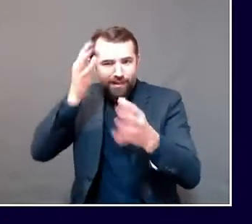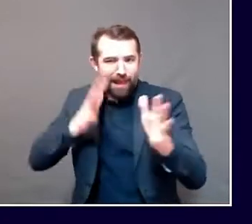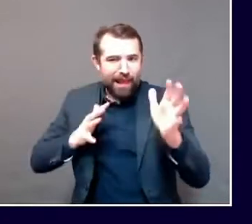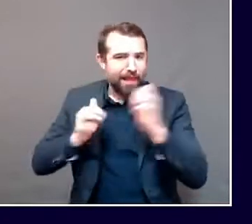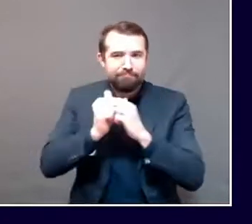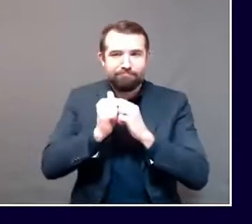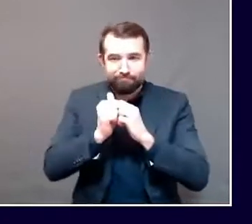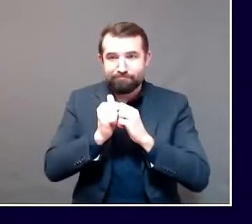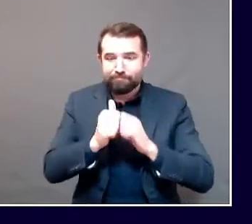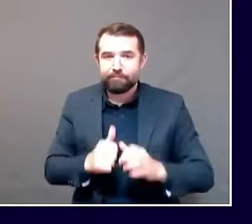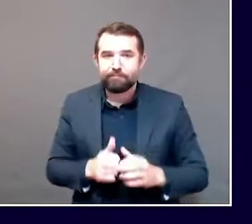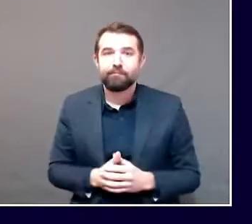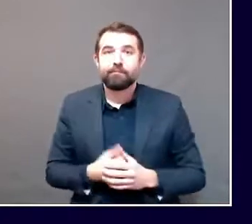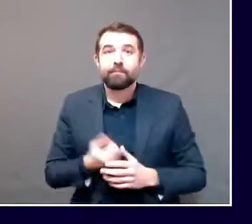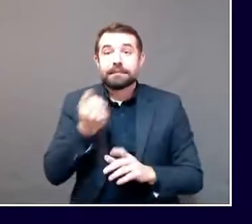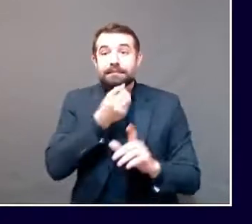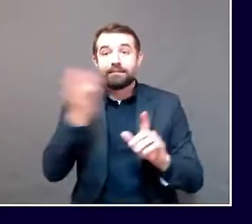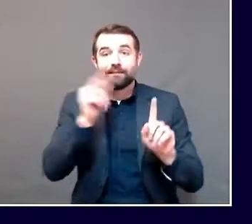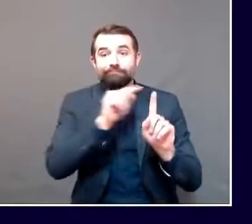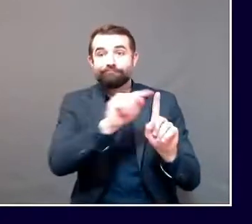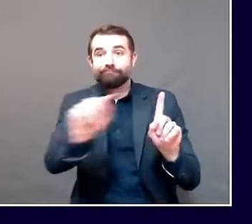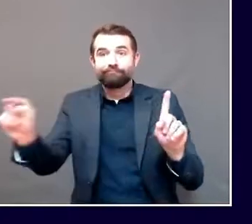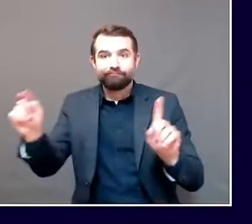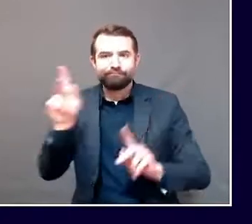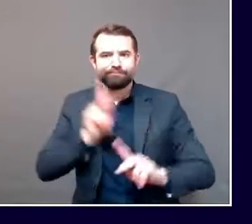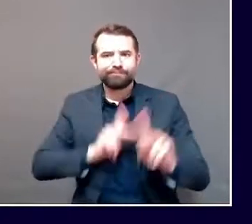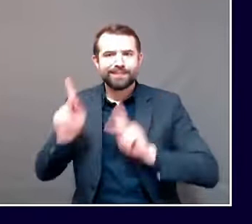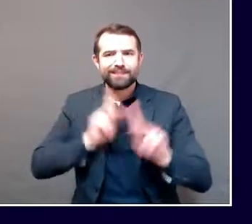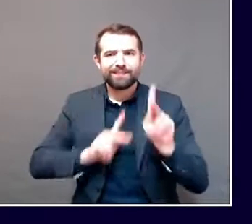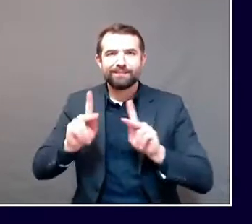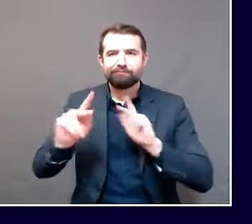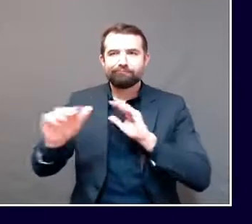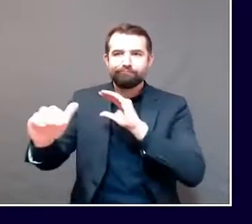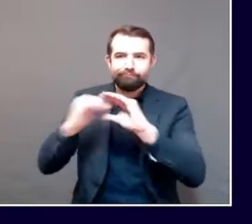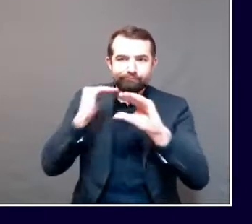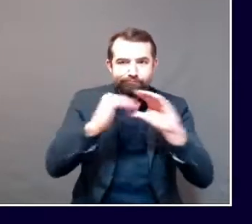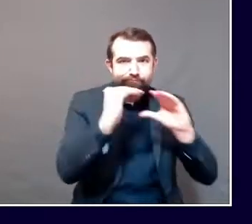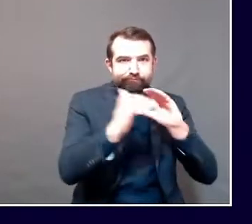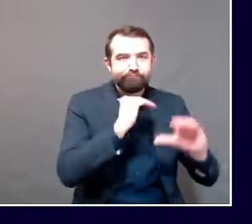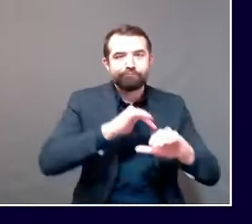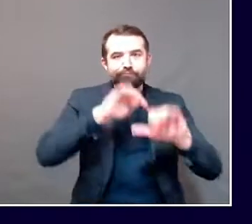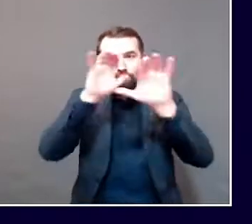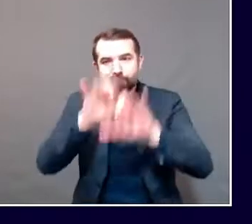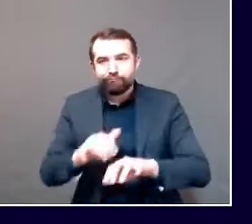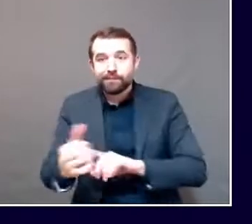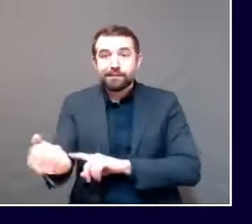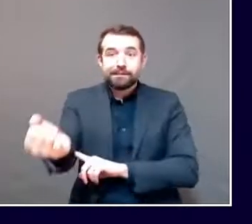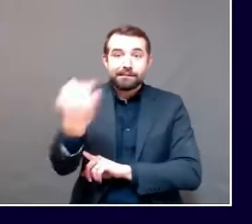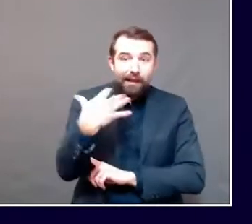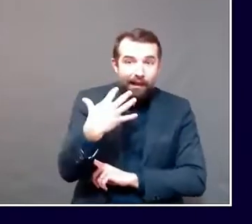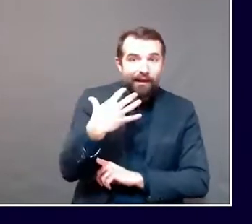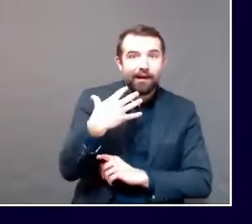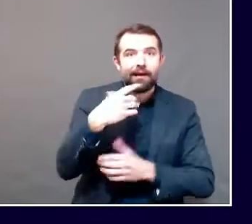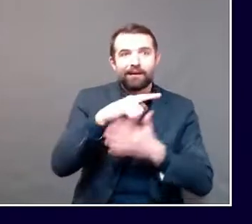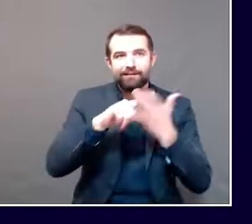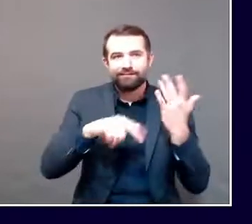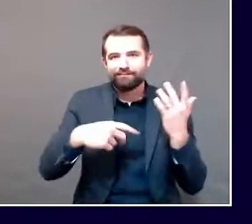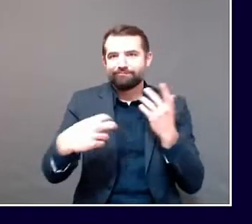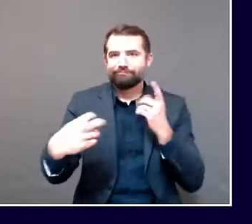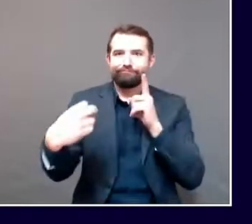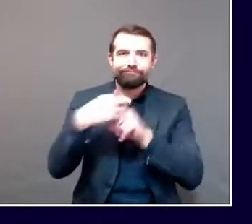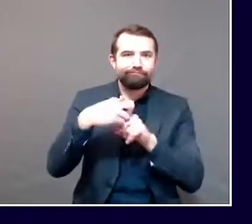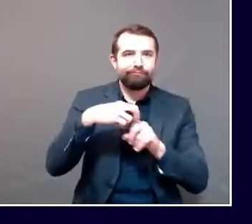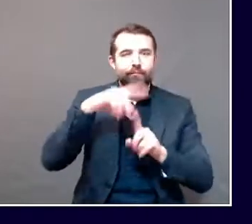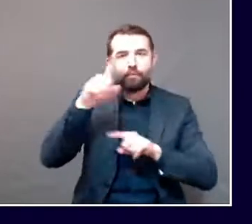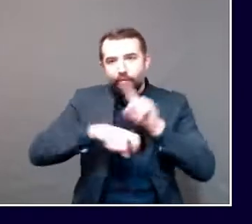and every one of you has taken time in different ways to send to me or to our team at Maine CDC. So